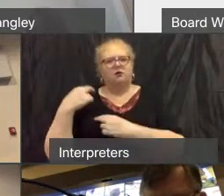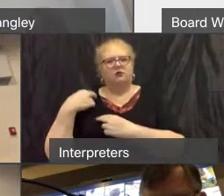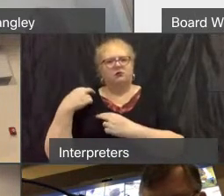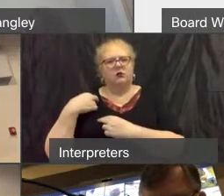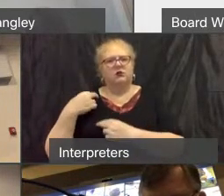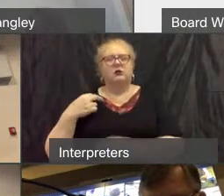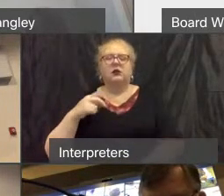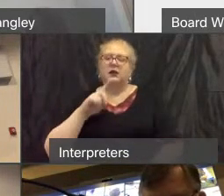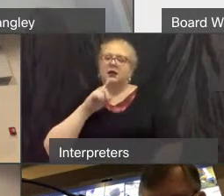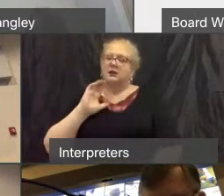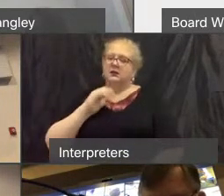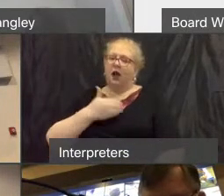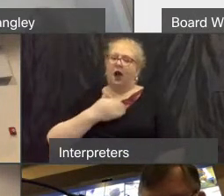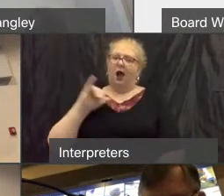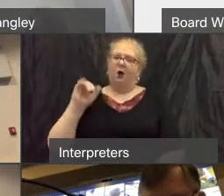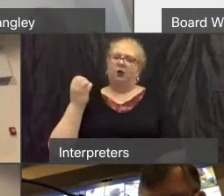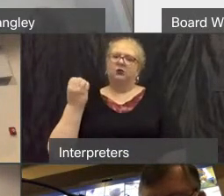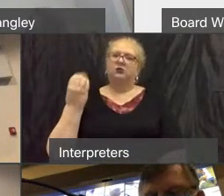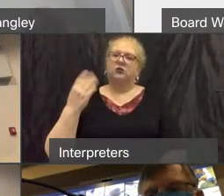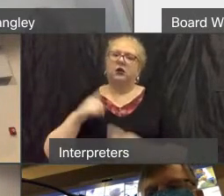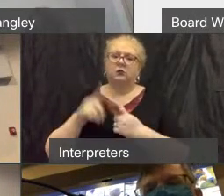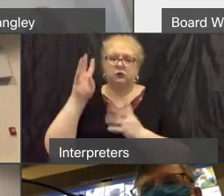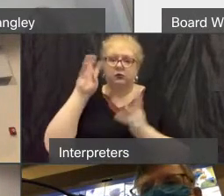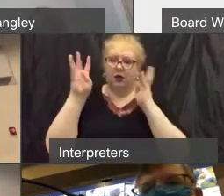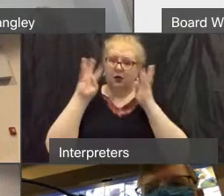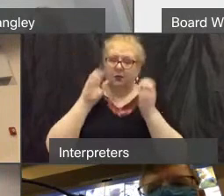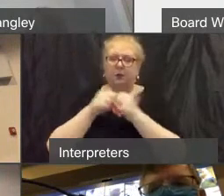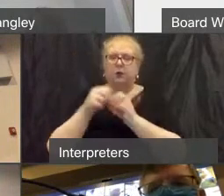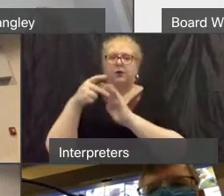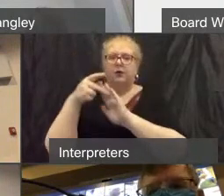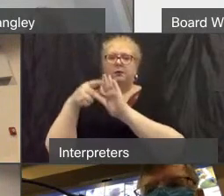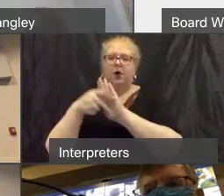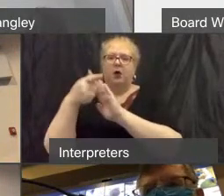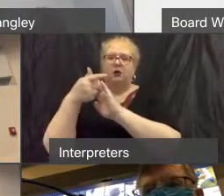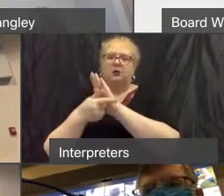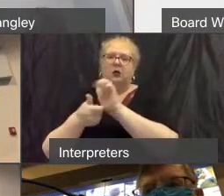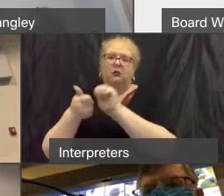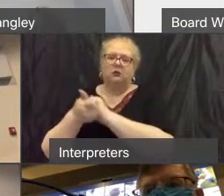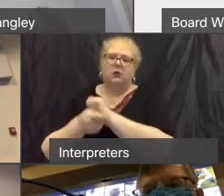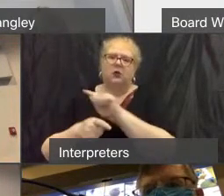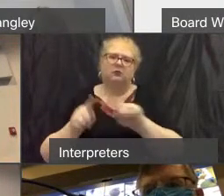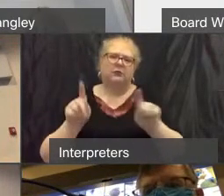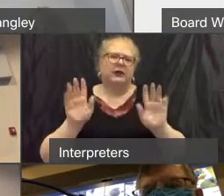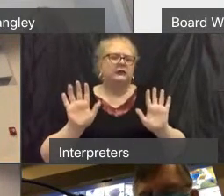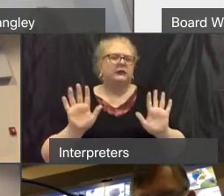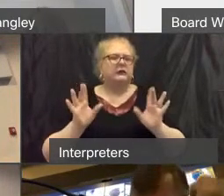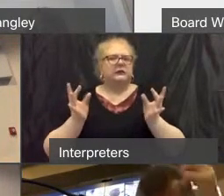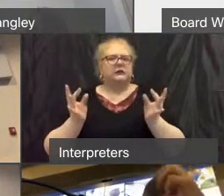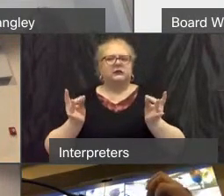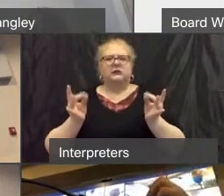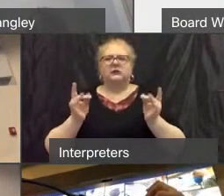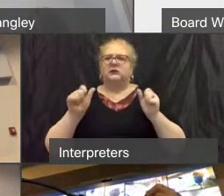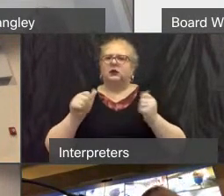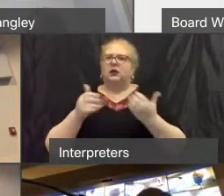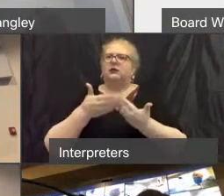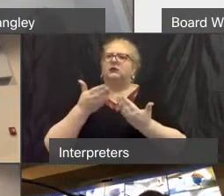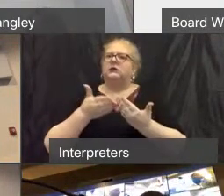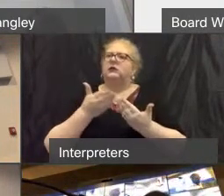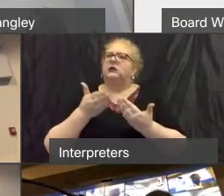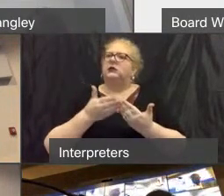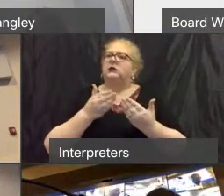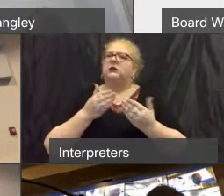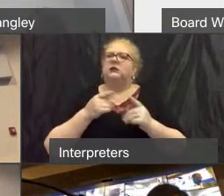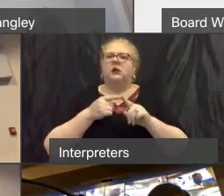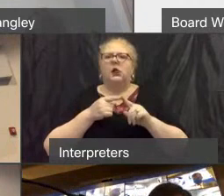think it's a slippery slope that we get on sometimes with respect to comments and